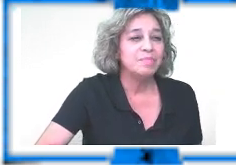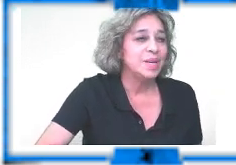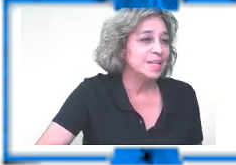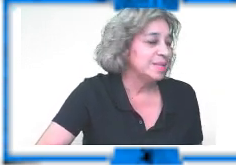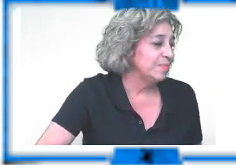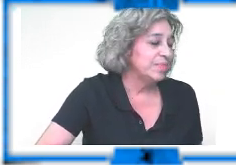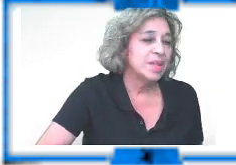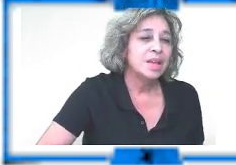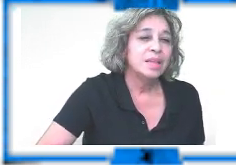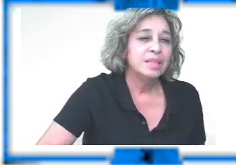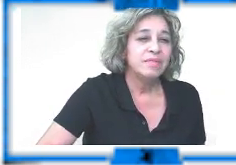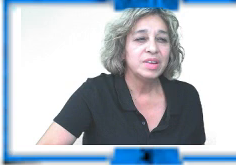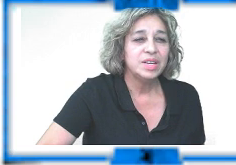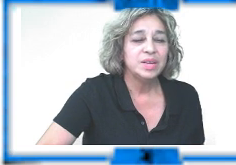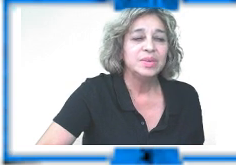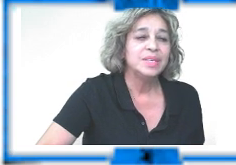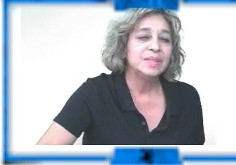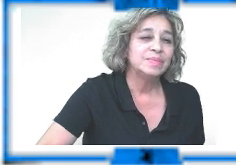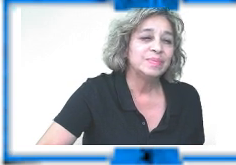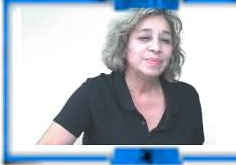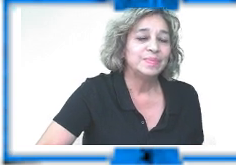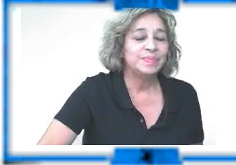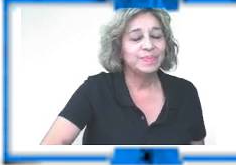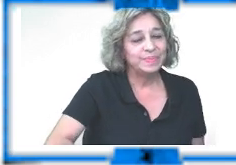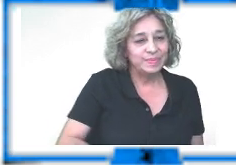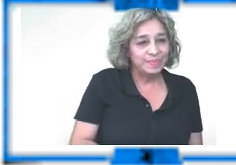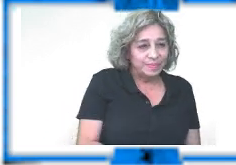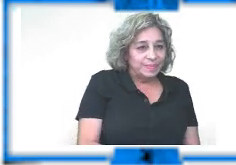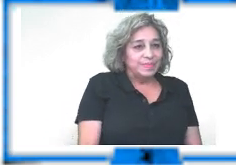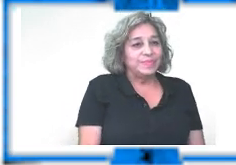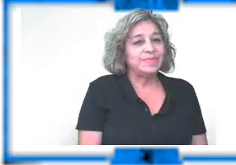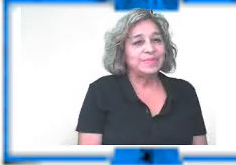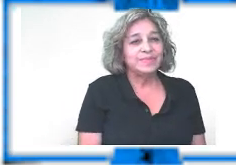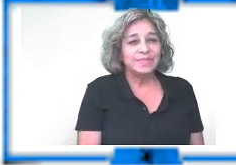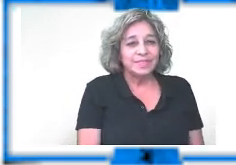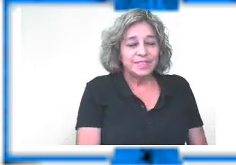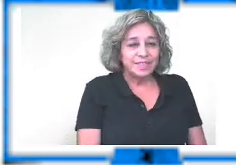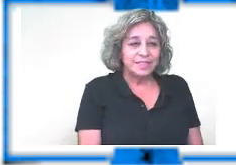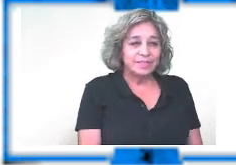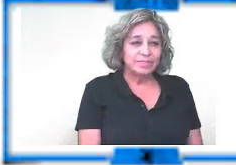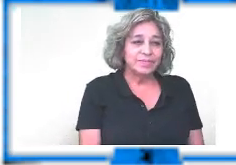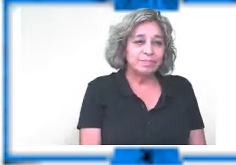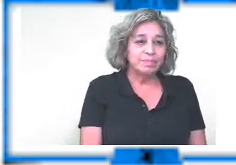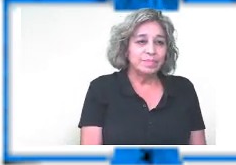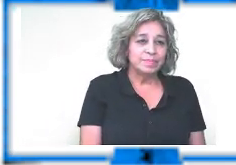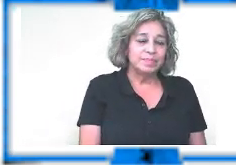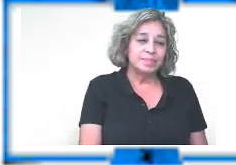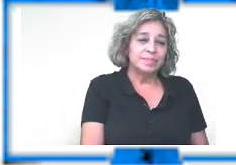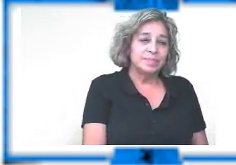high companies, they've condoned it.